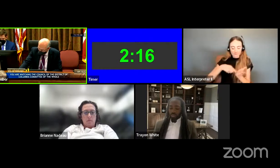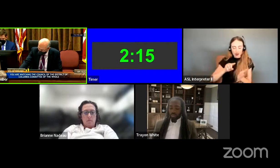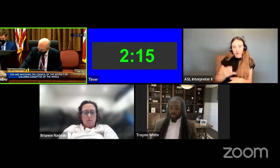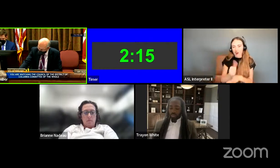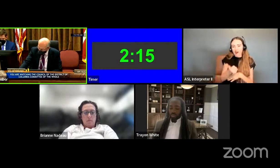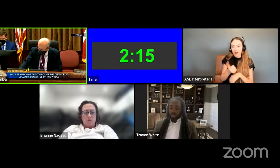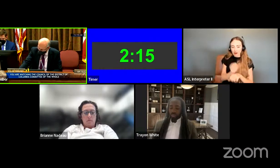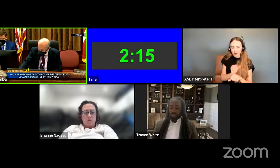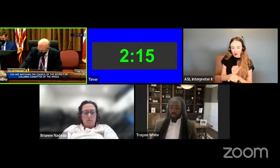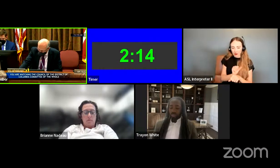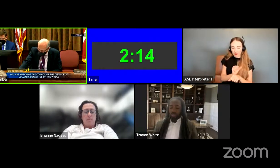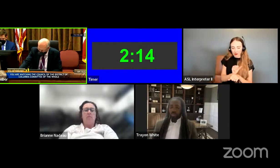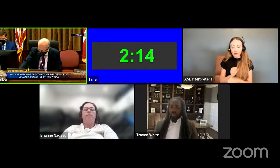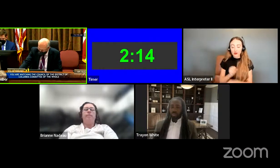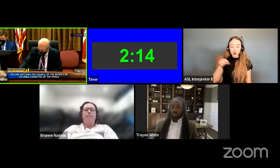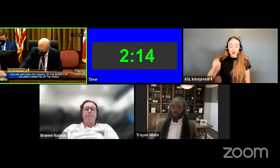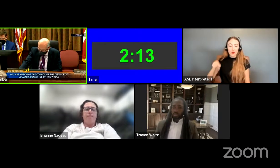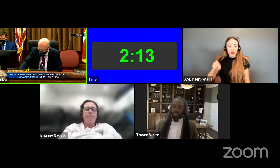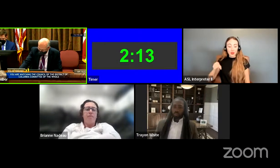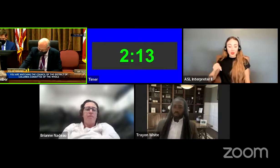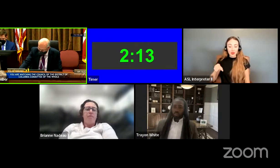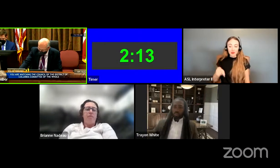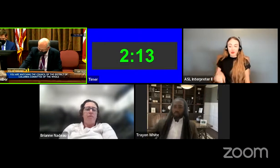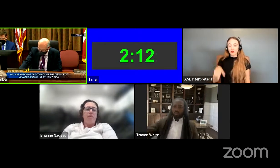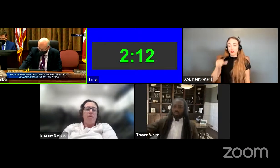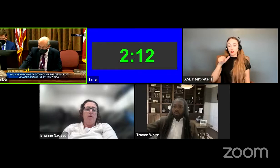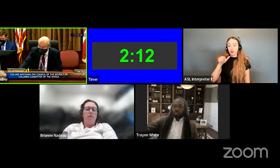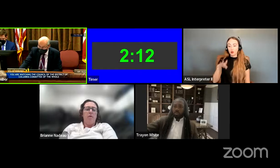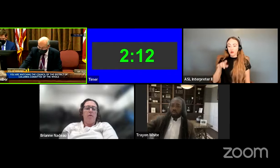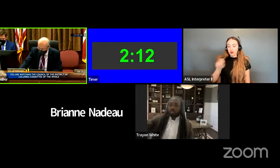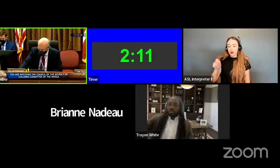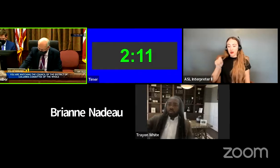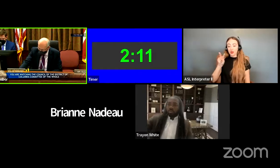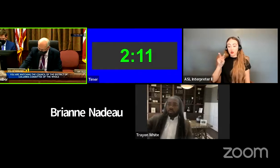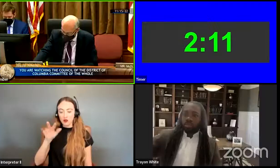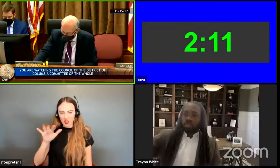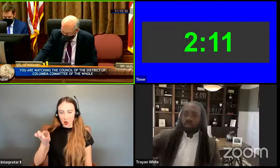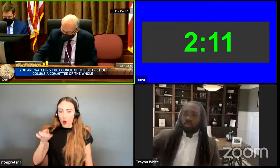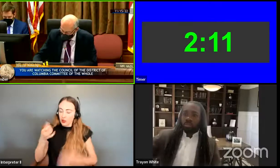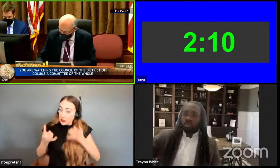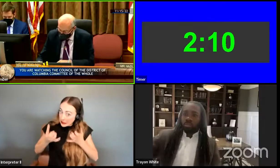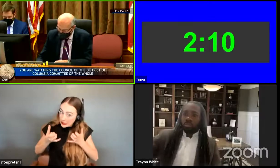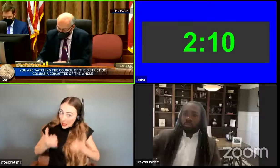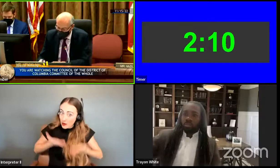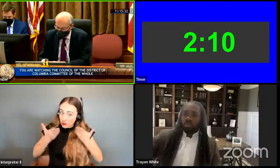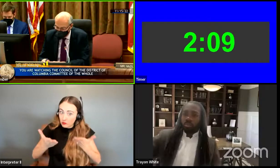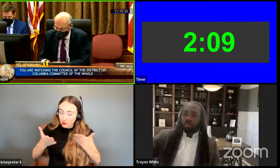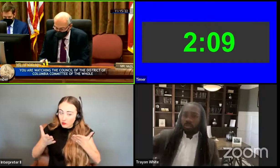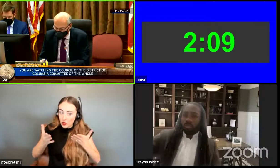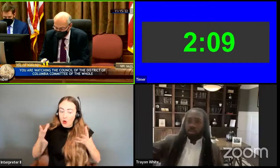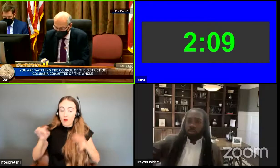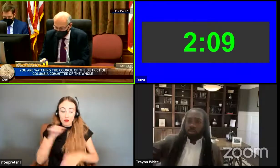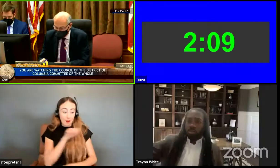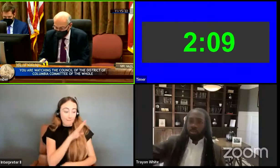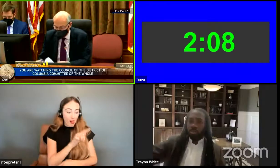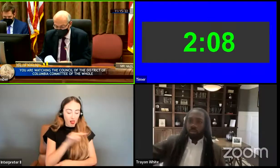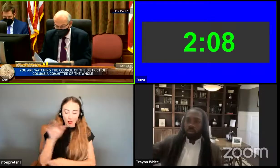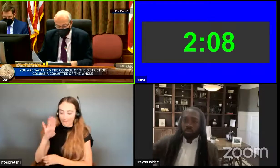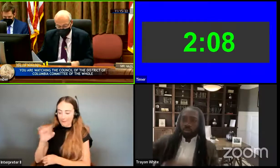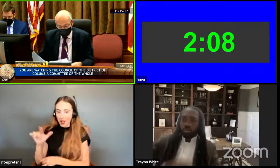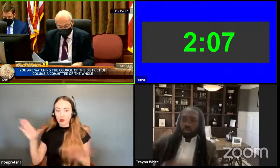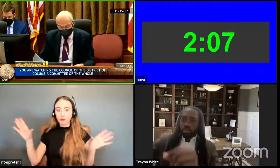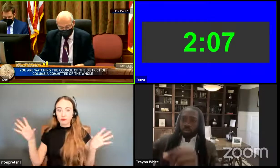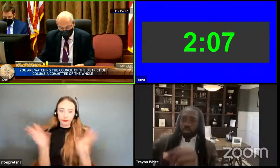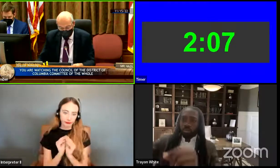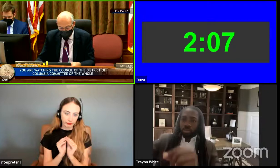another. The committee print for Bill 24-251, what I am moving today, combines both of these bills.